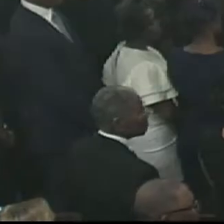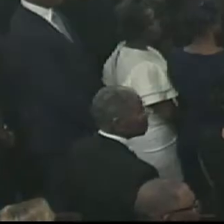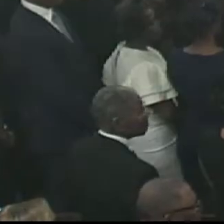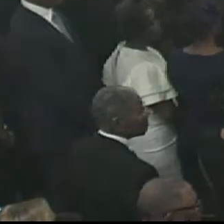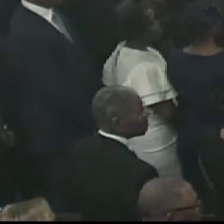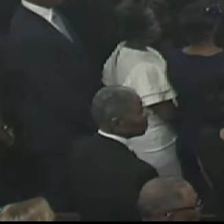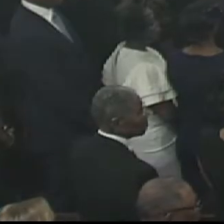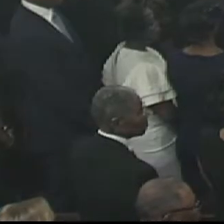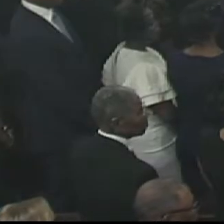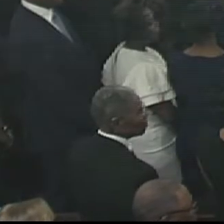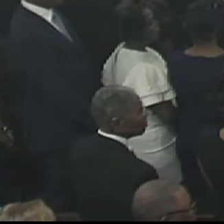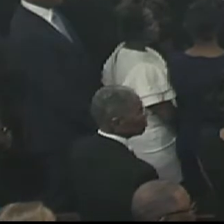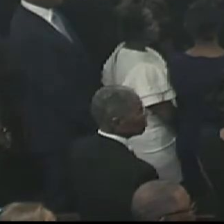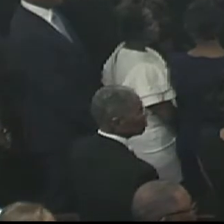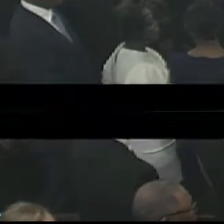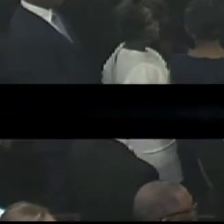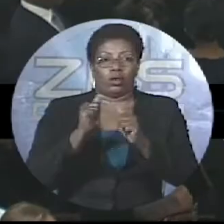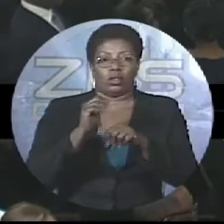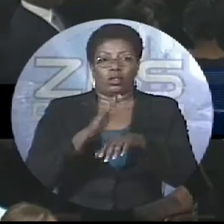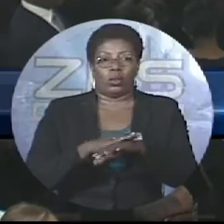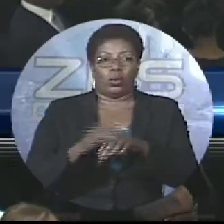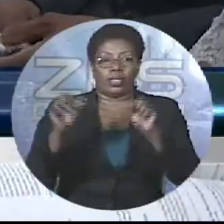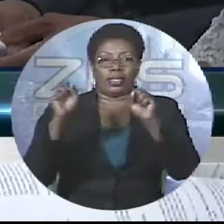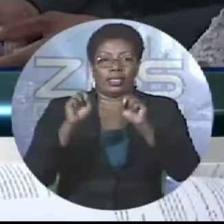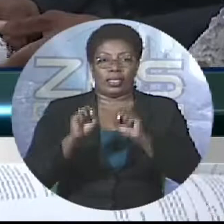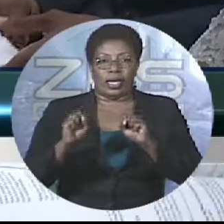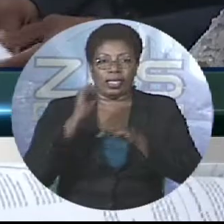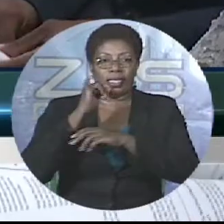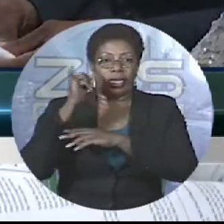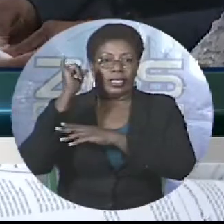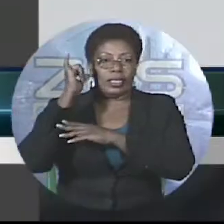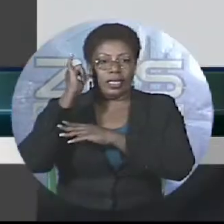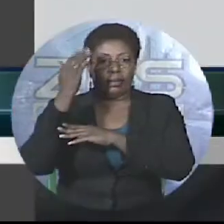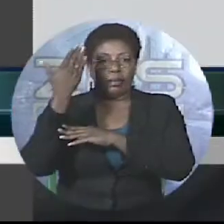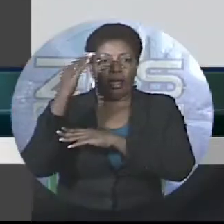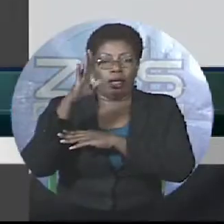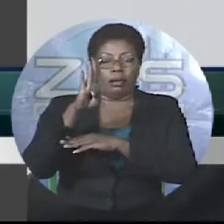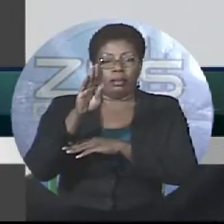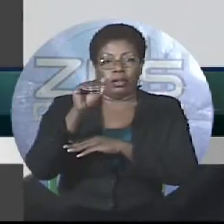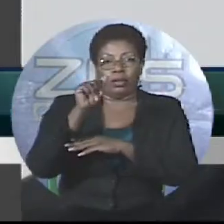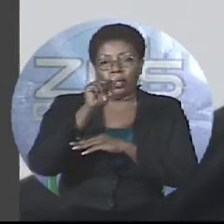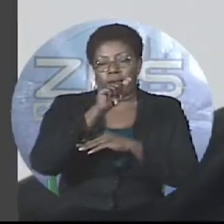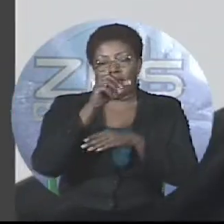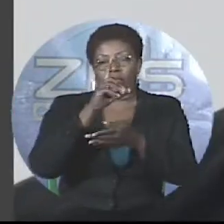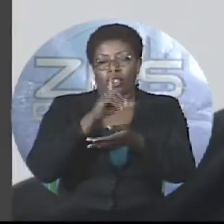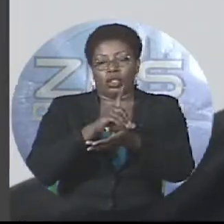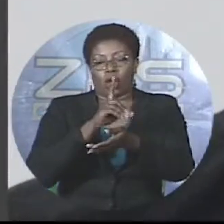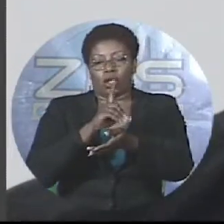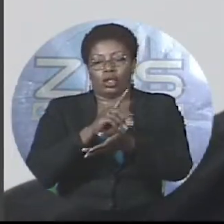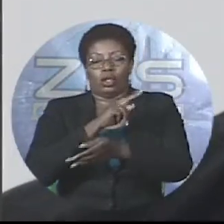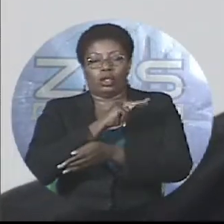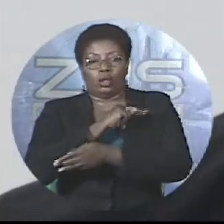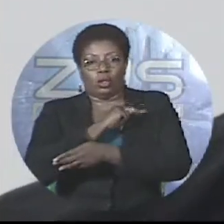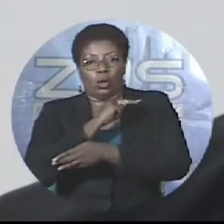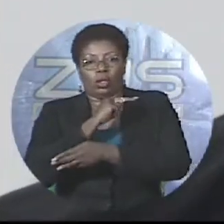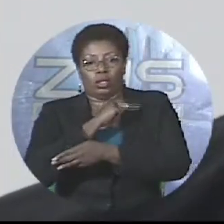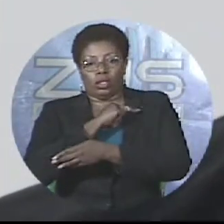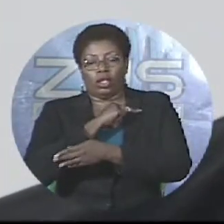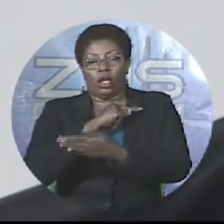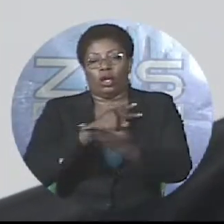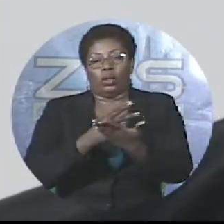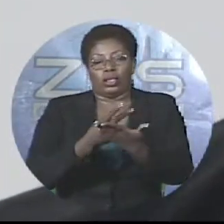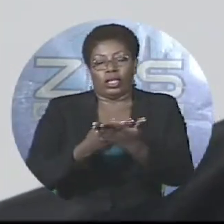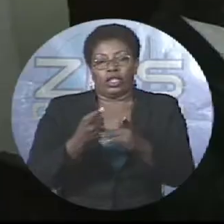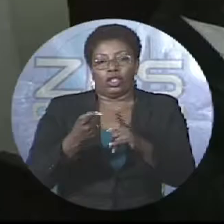Hi, good evening, and welcome to Sports Saturday. I am Julian Gibson. Yesterday, former B3A's president, Dr. Bernard Nottage, was laid to